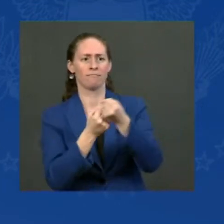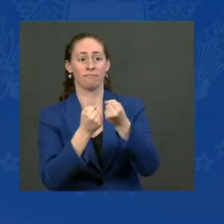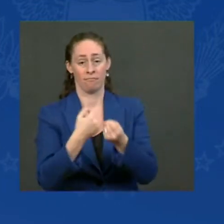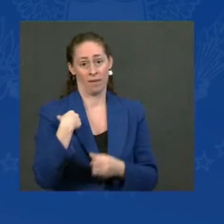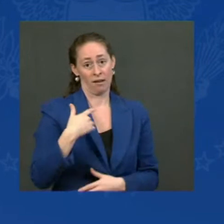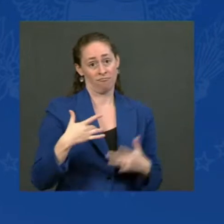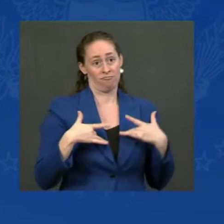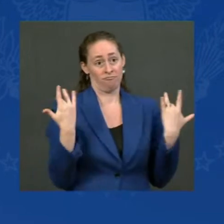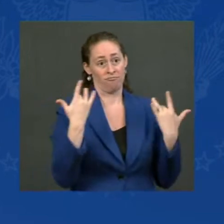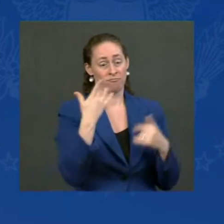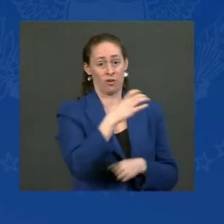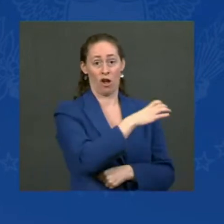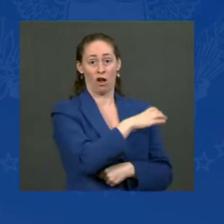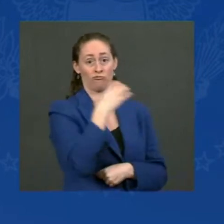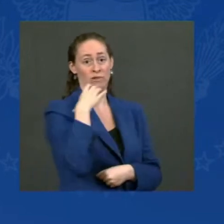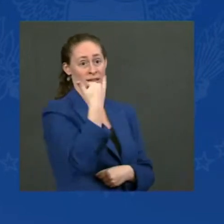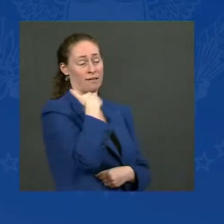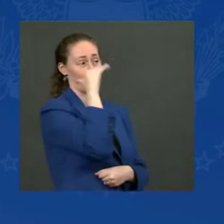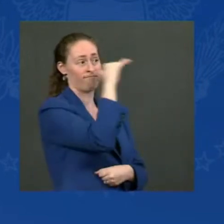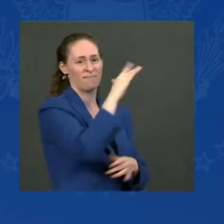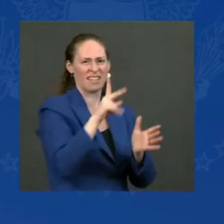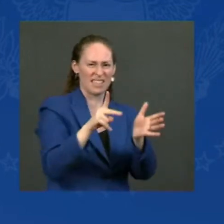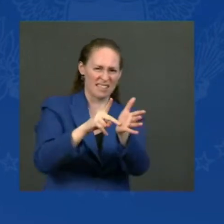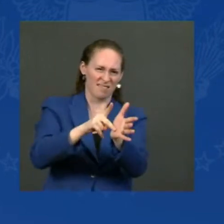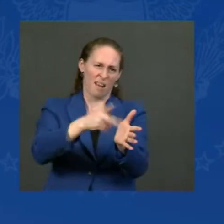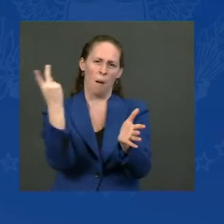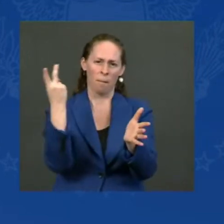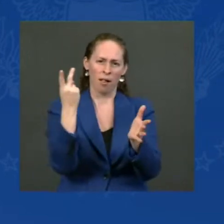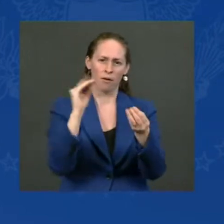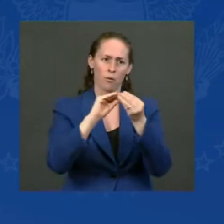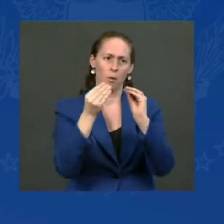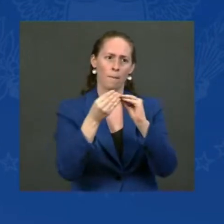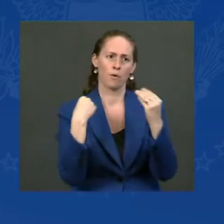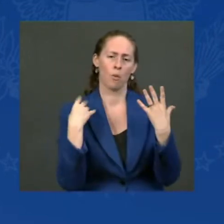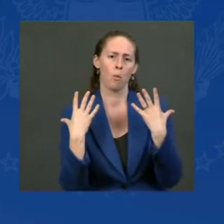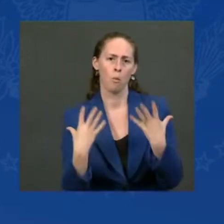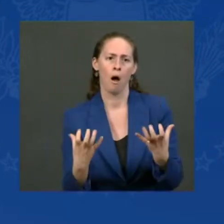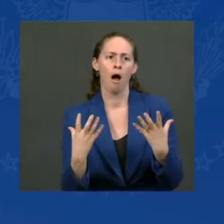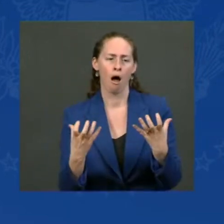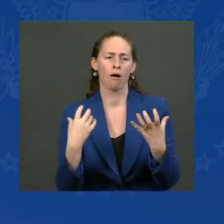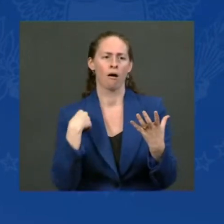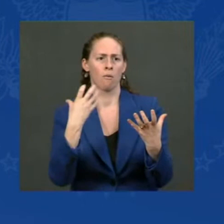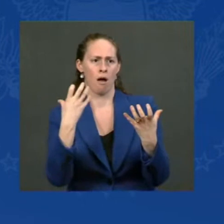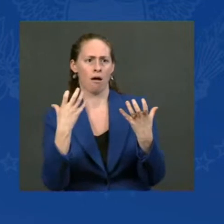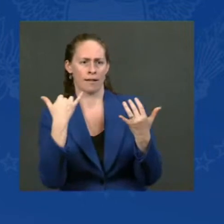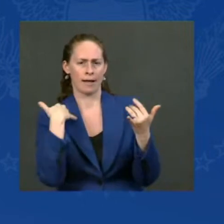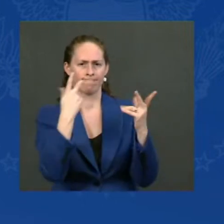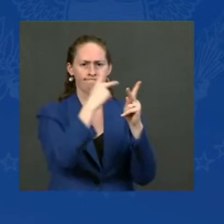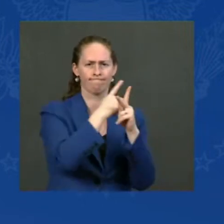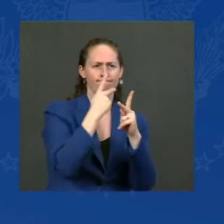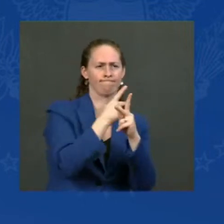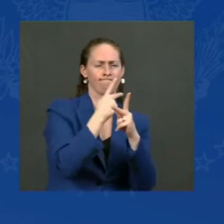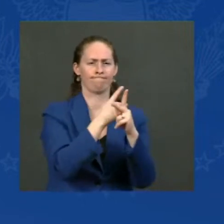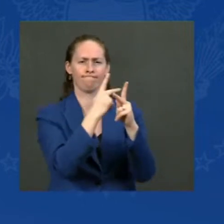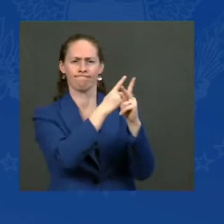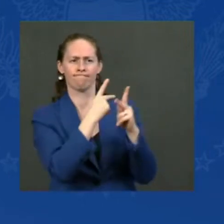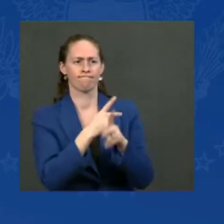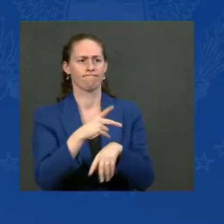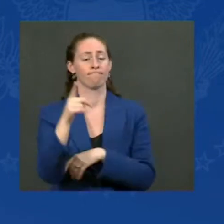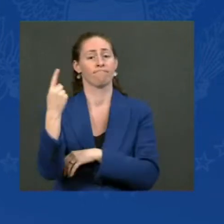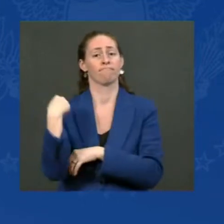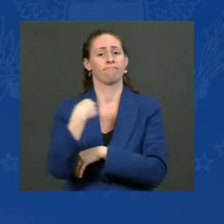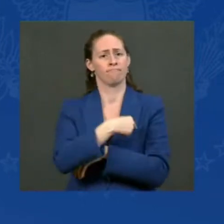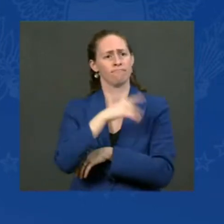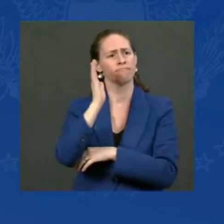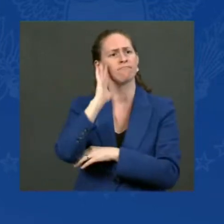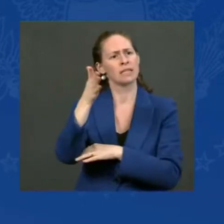again, including for adaptation efforts. This will make the United States a leader in public climate finance,